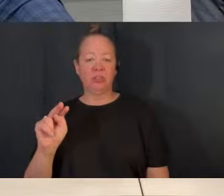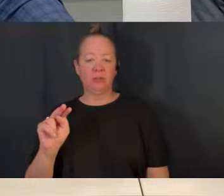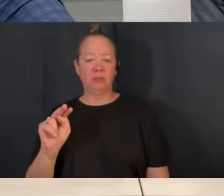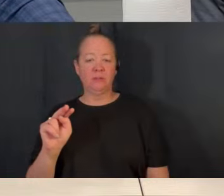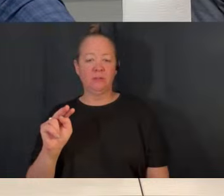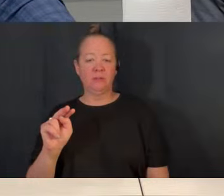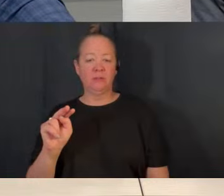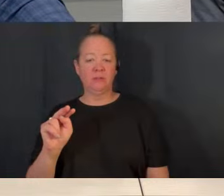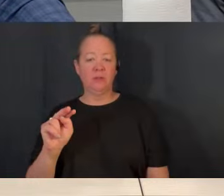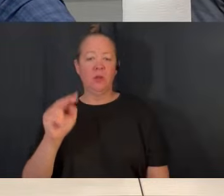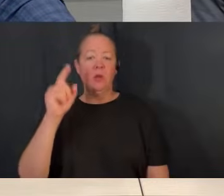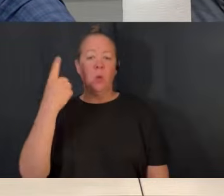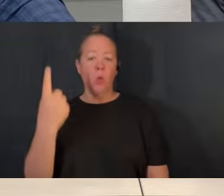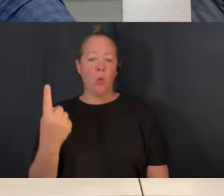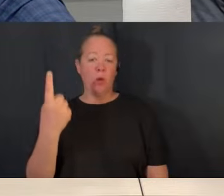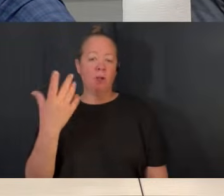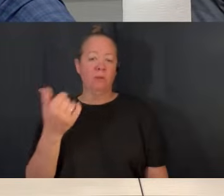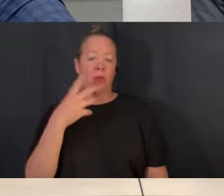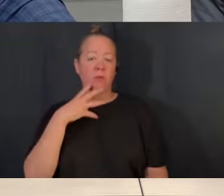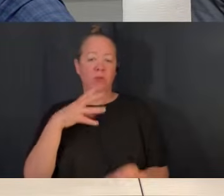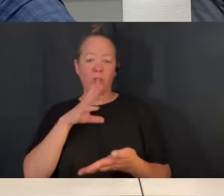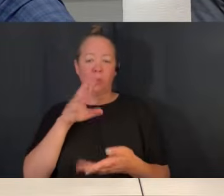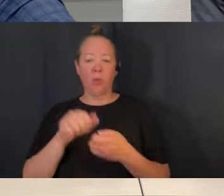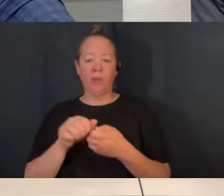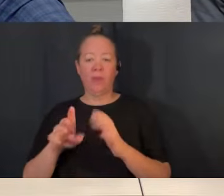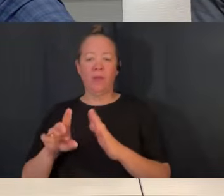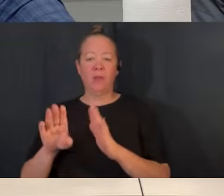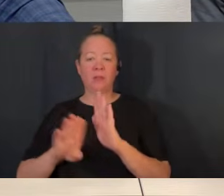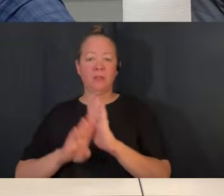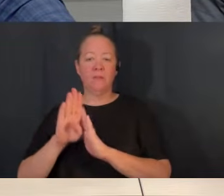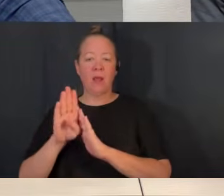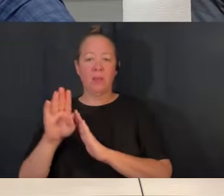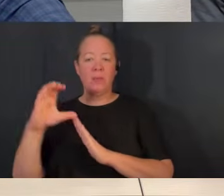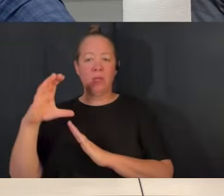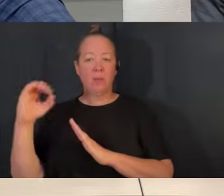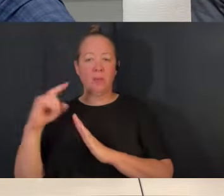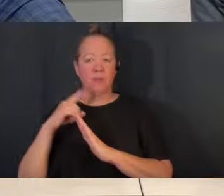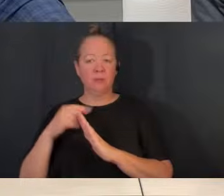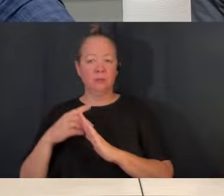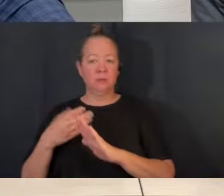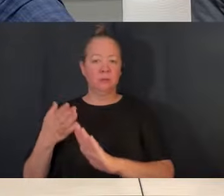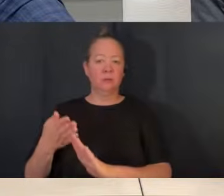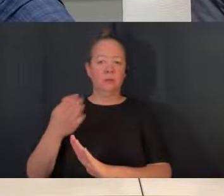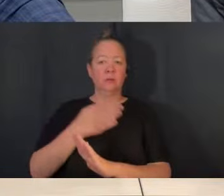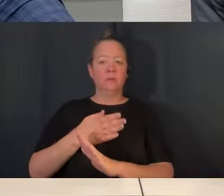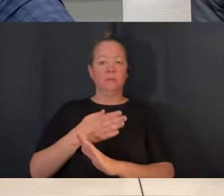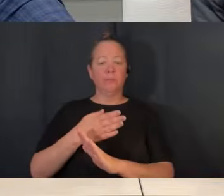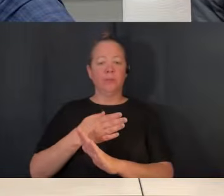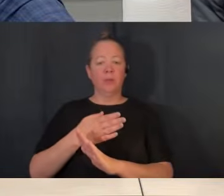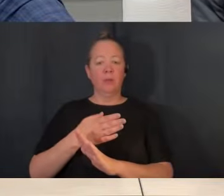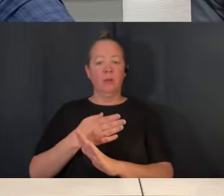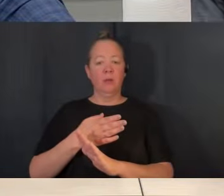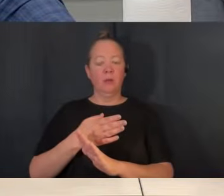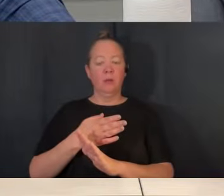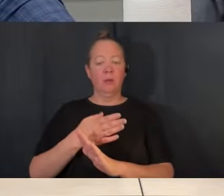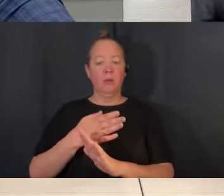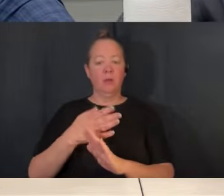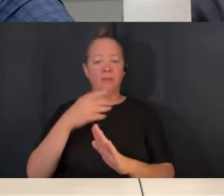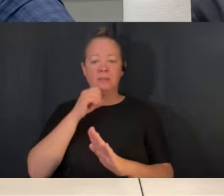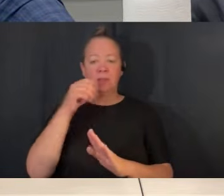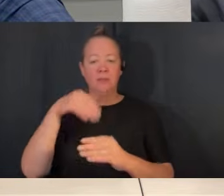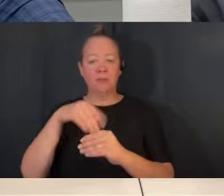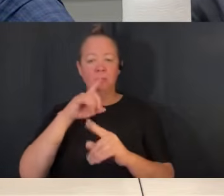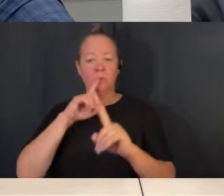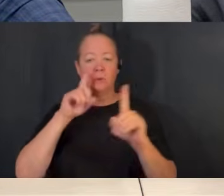isn't in my report. They indicated to me that based off of the last preliminary plan of subdivision, there will